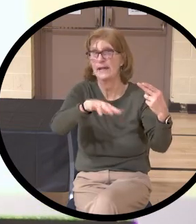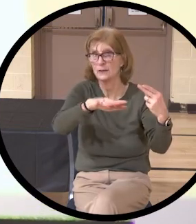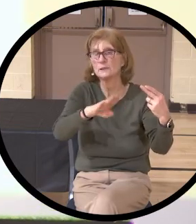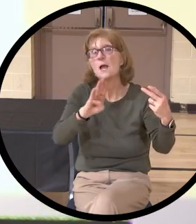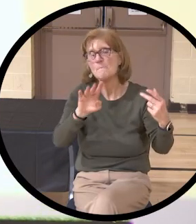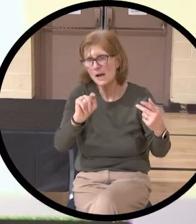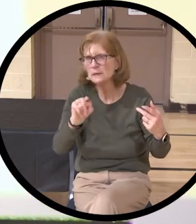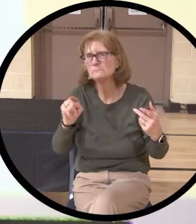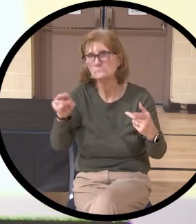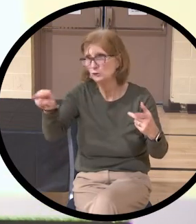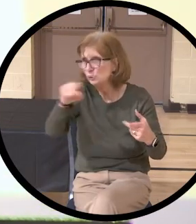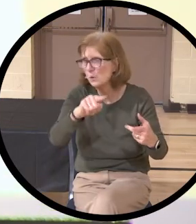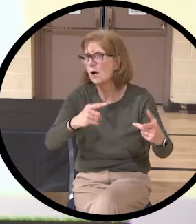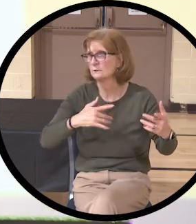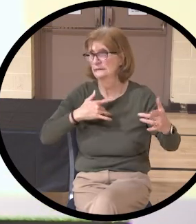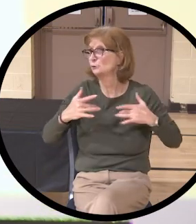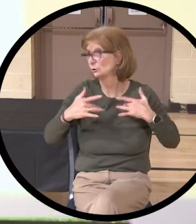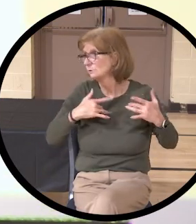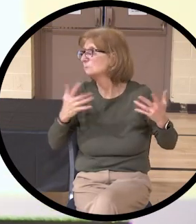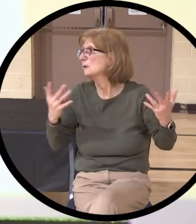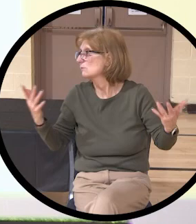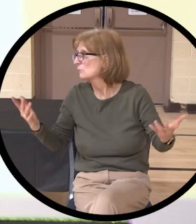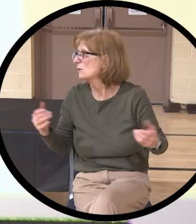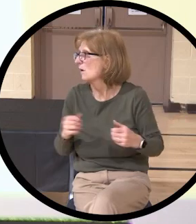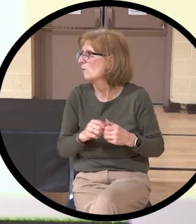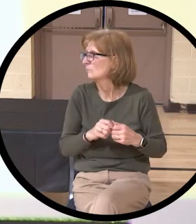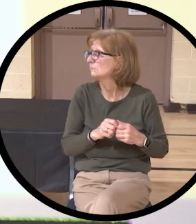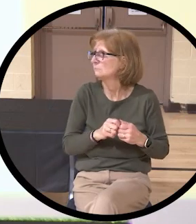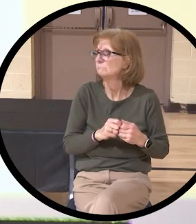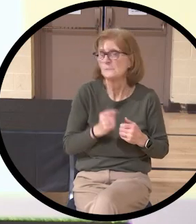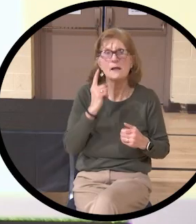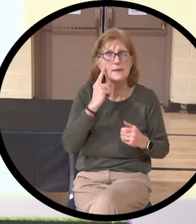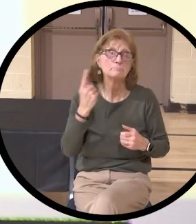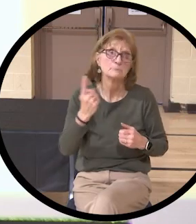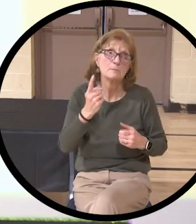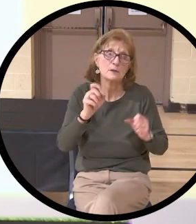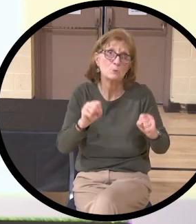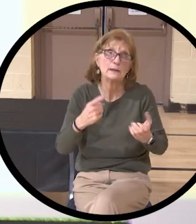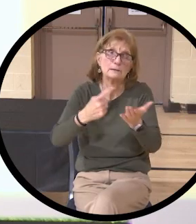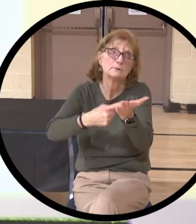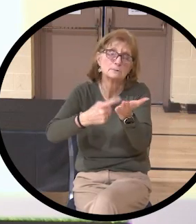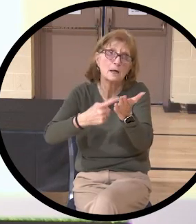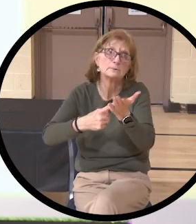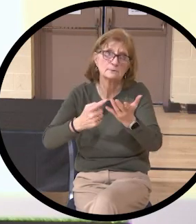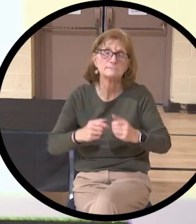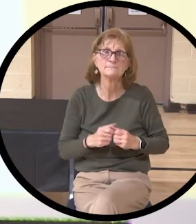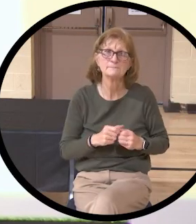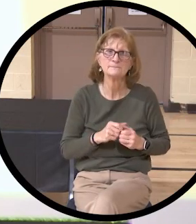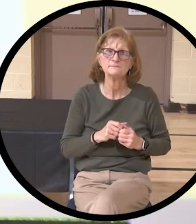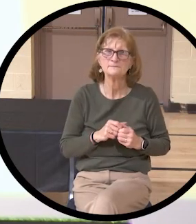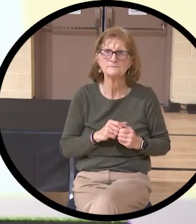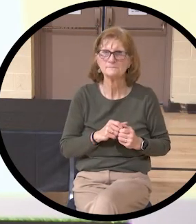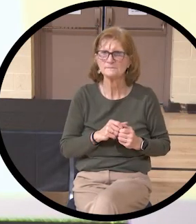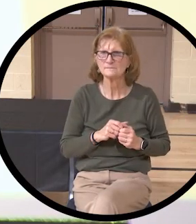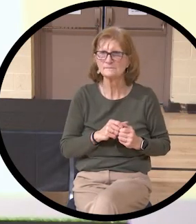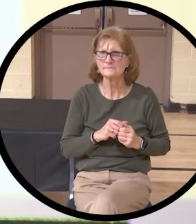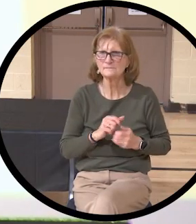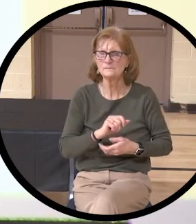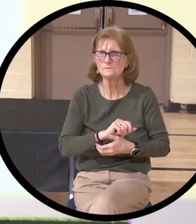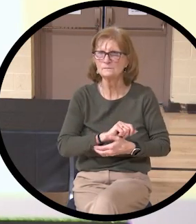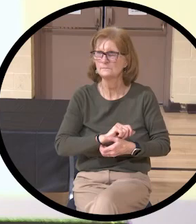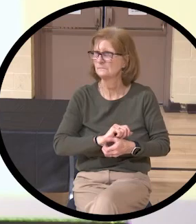it's an interesting idea and a tool that we would like to see used maybe sometime in the future.